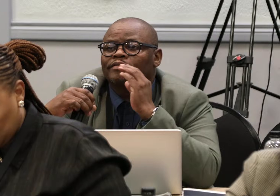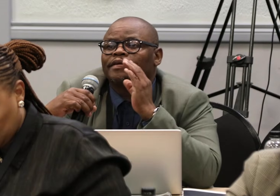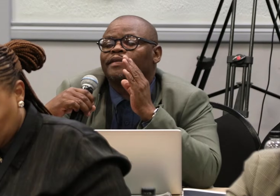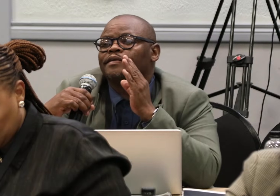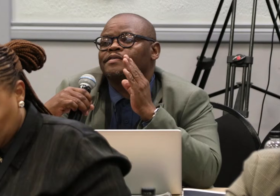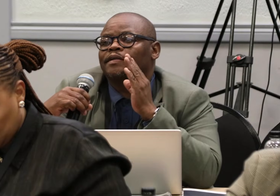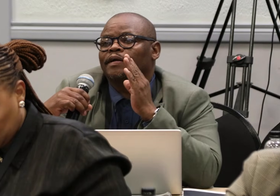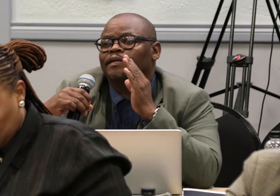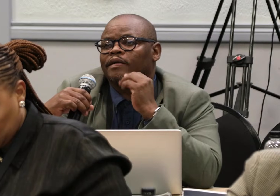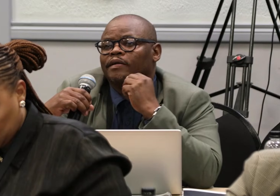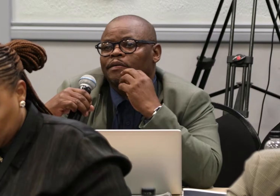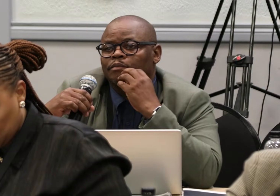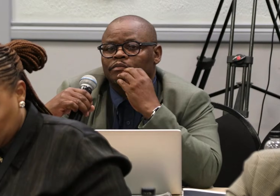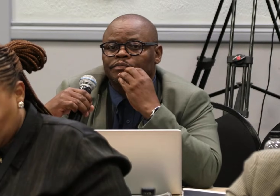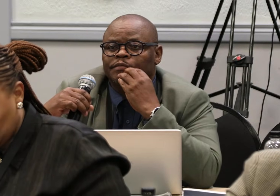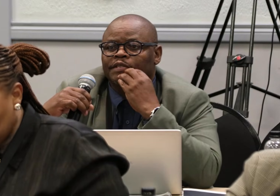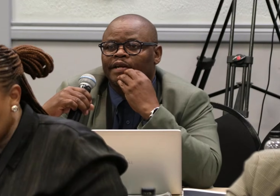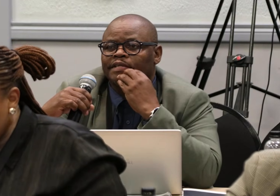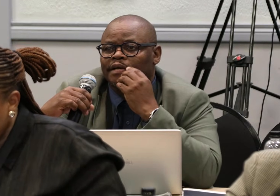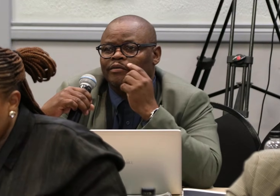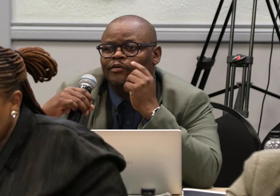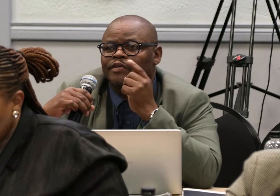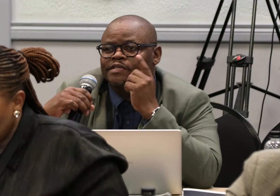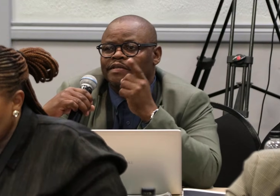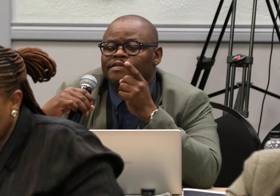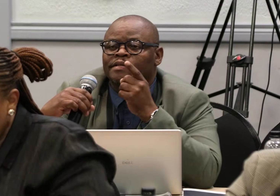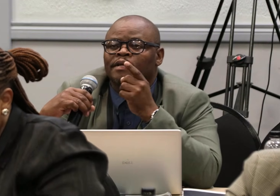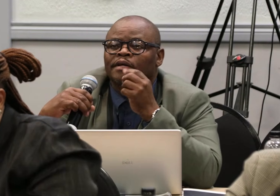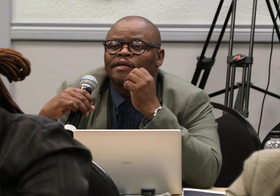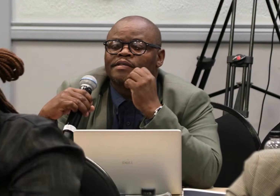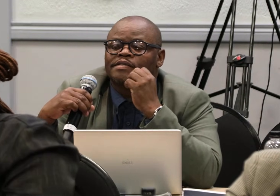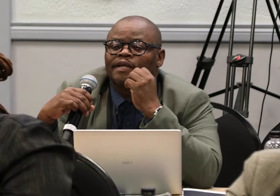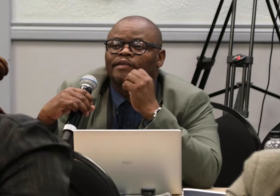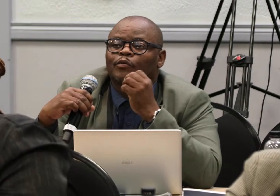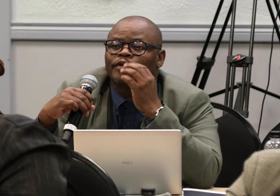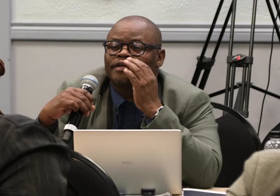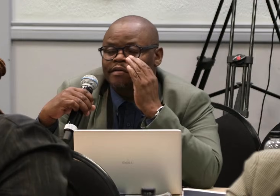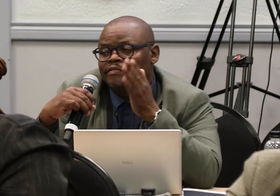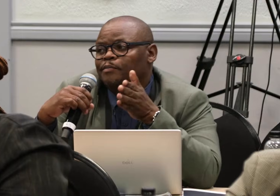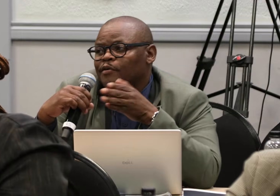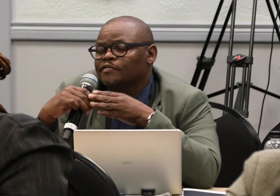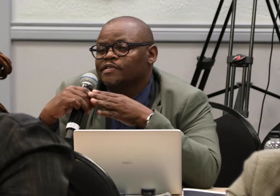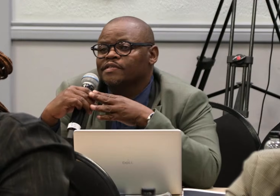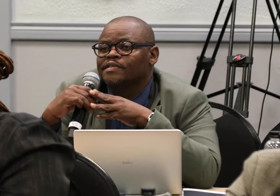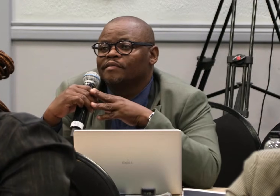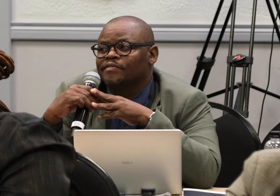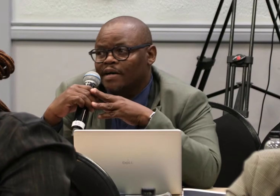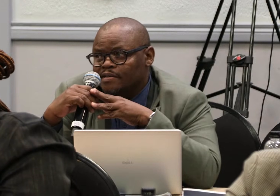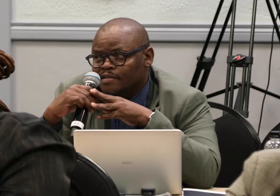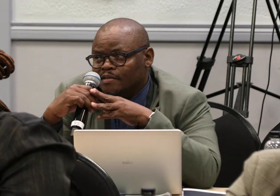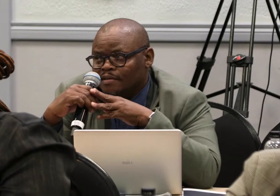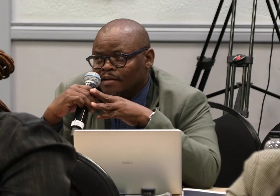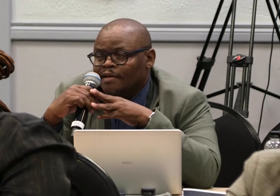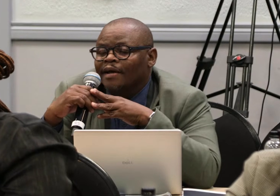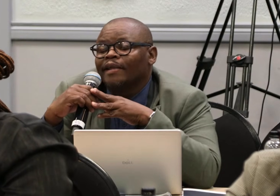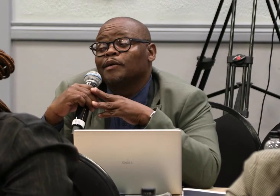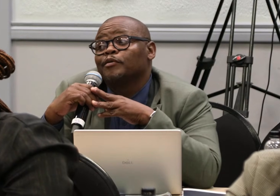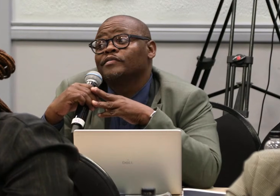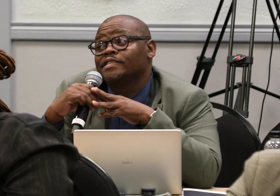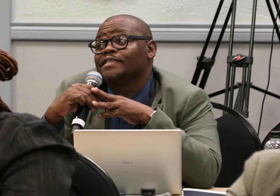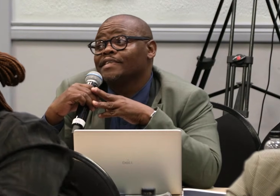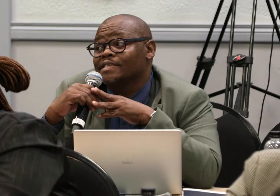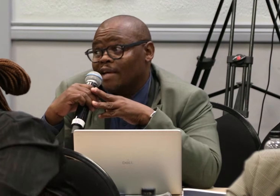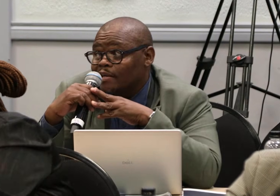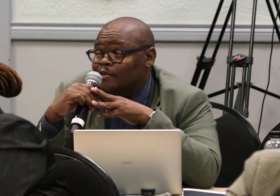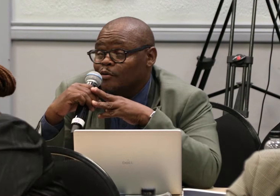of the things that Treasury always says is that we give the provinces the funds and the